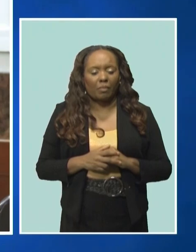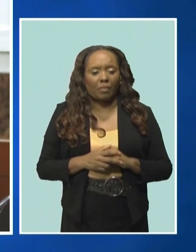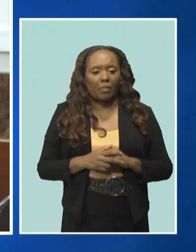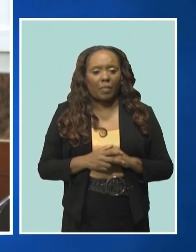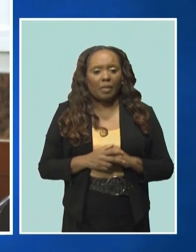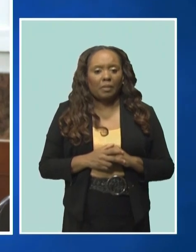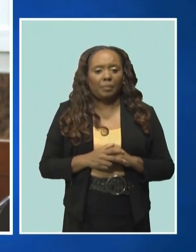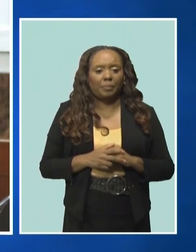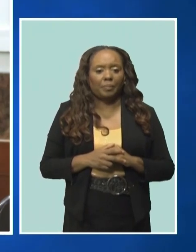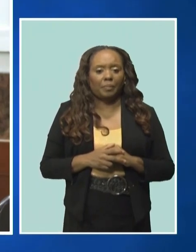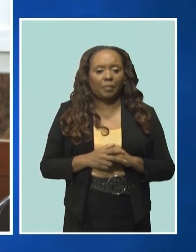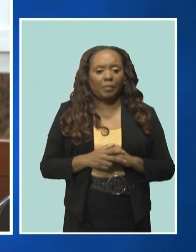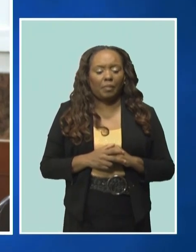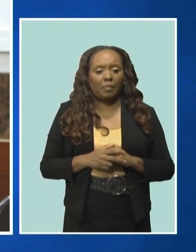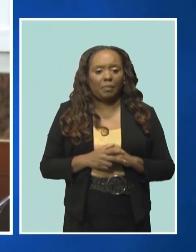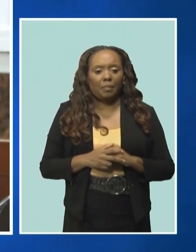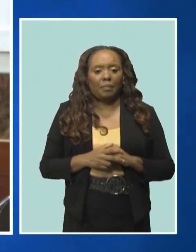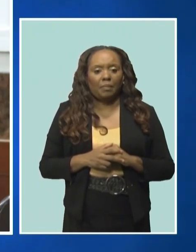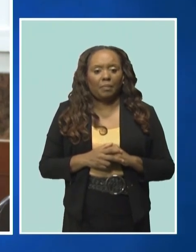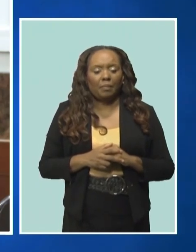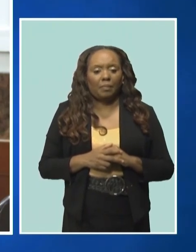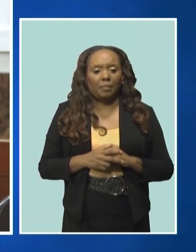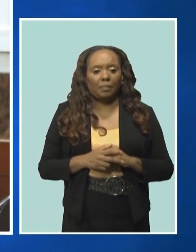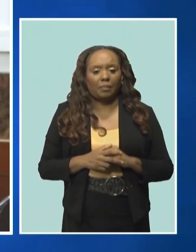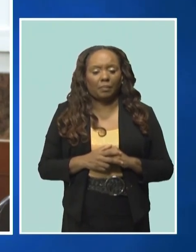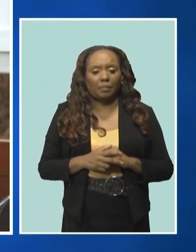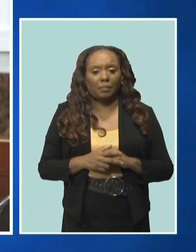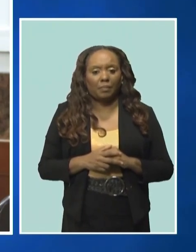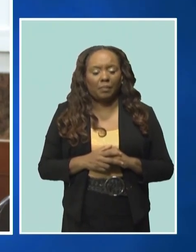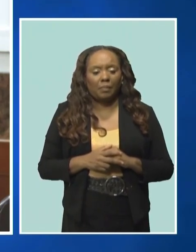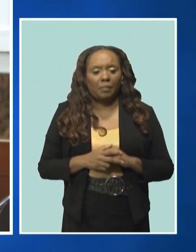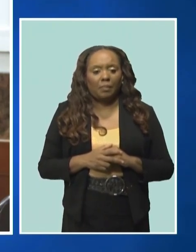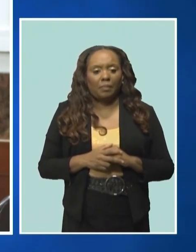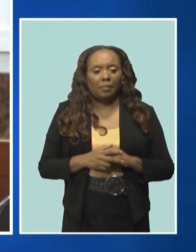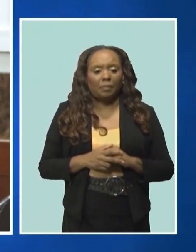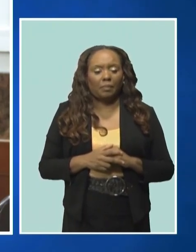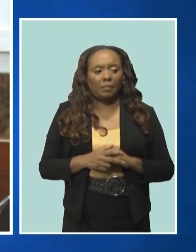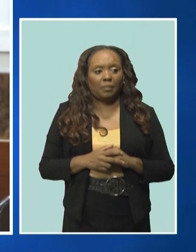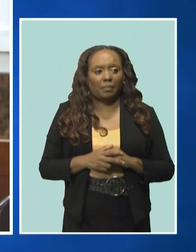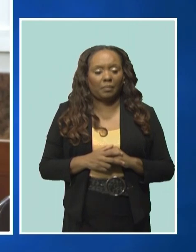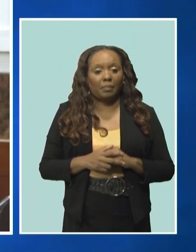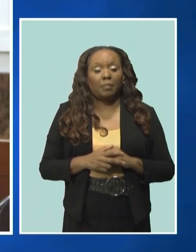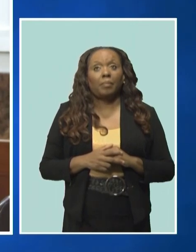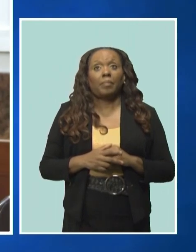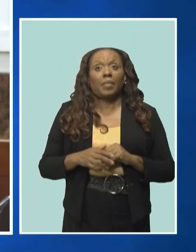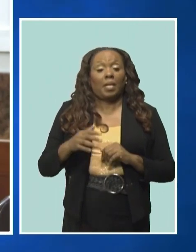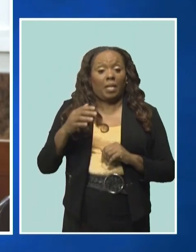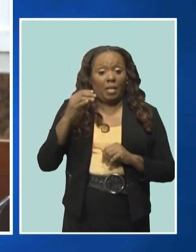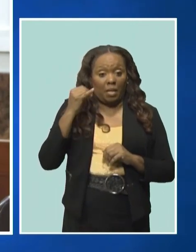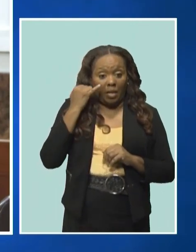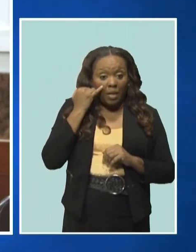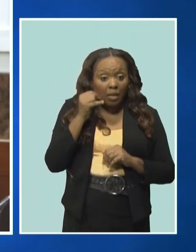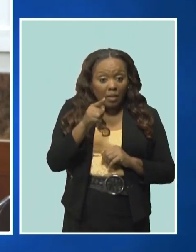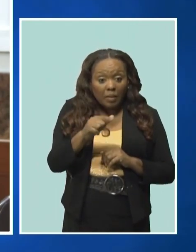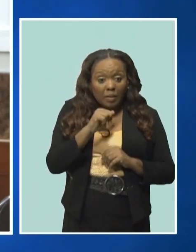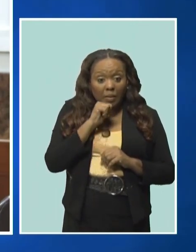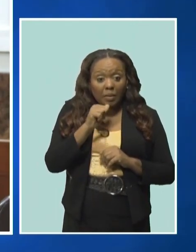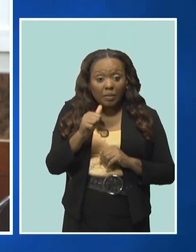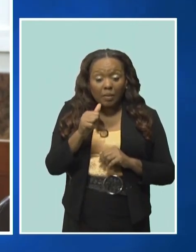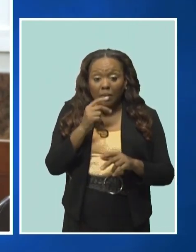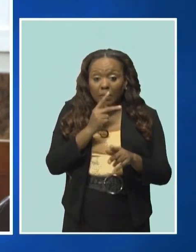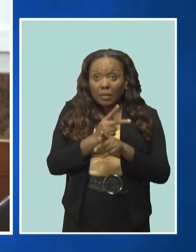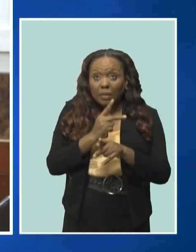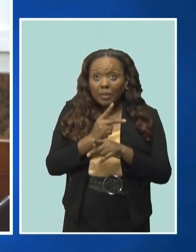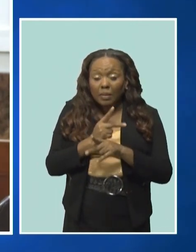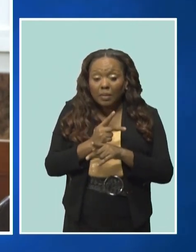you can have a situation, if you are not careful, where a